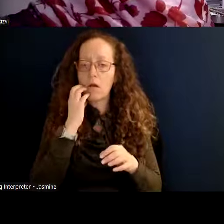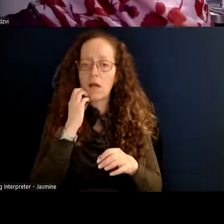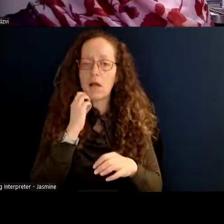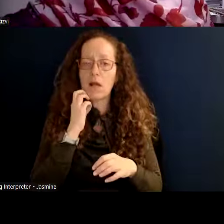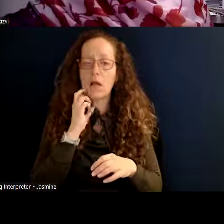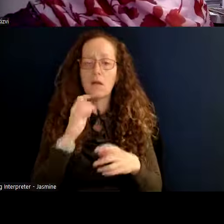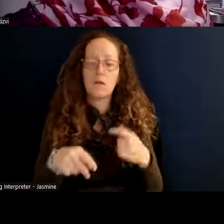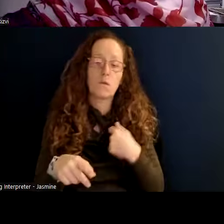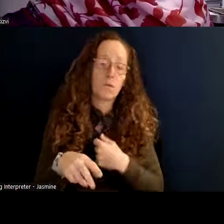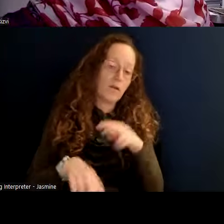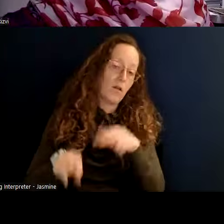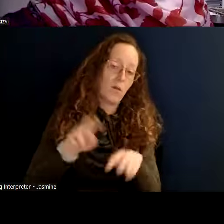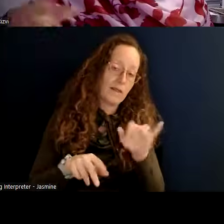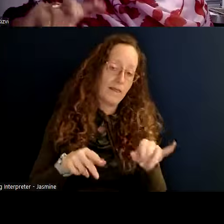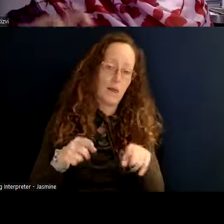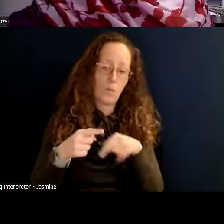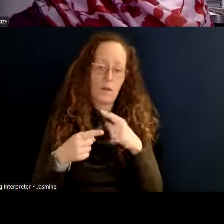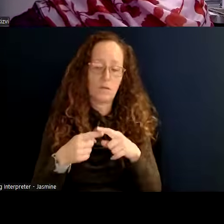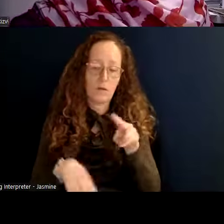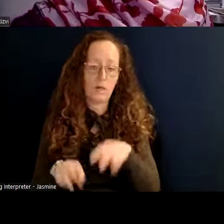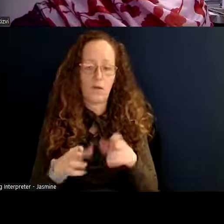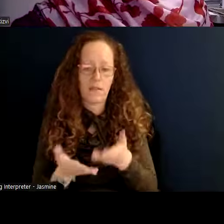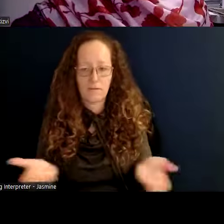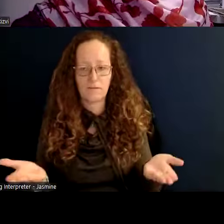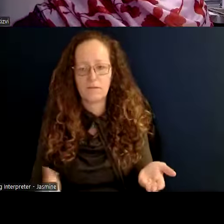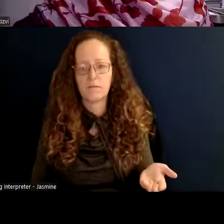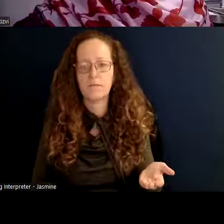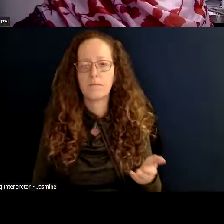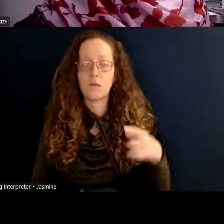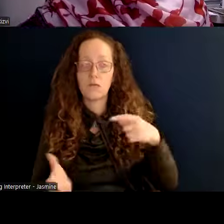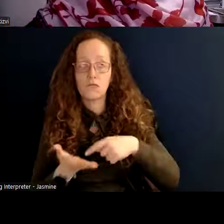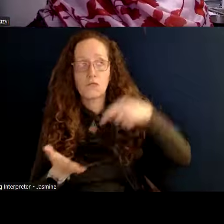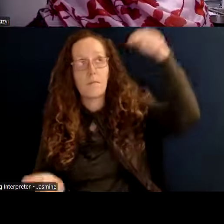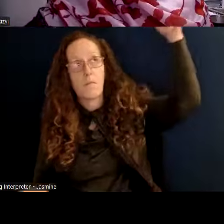taking a look at this material. So now, in addition to remote sensing work,